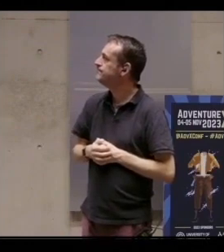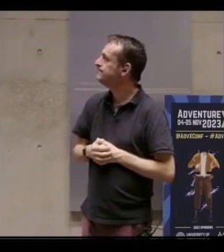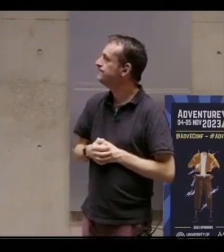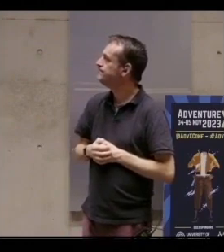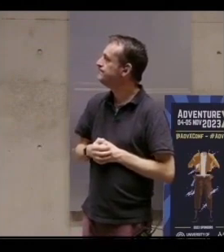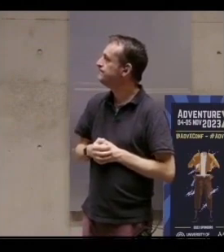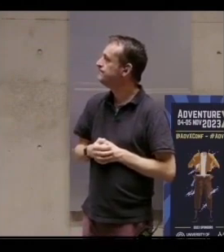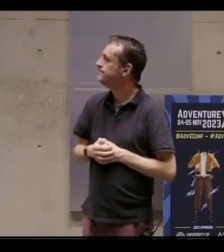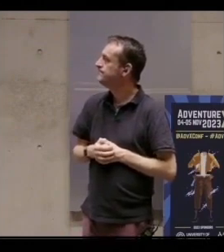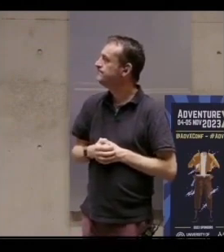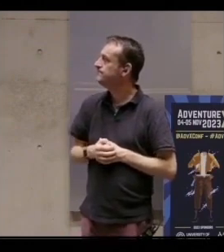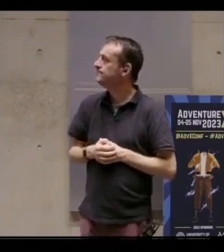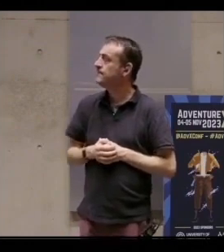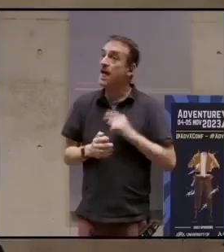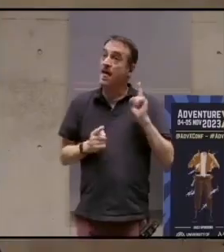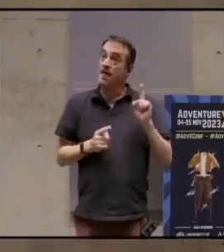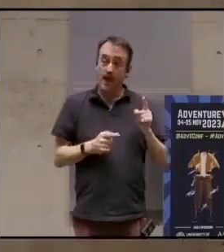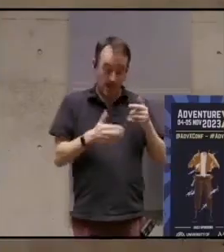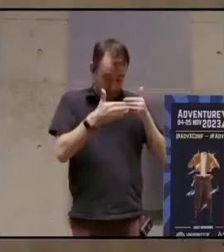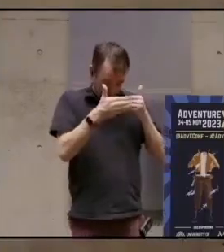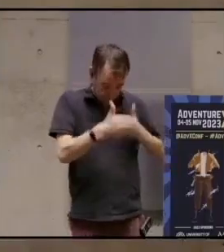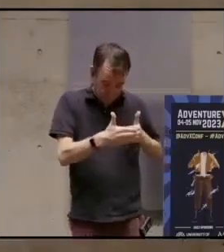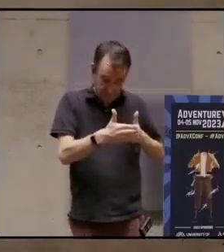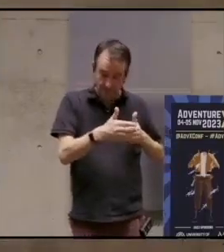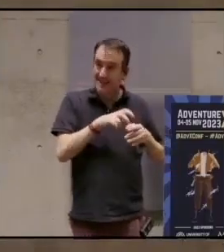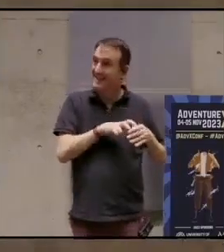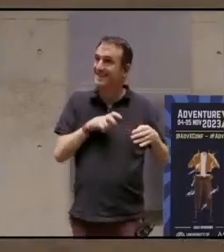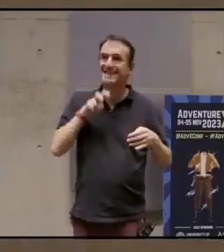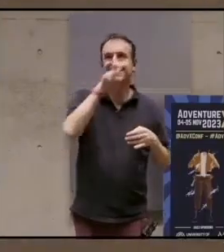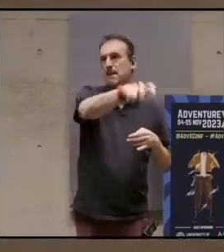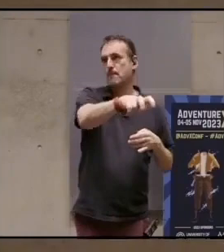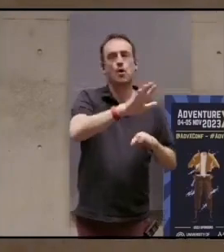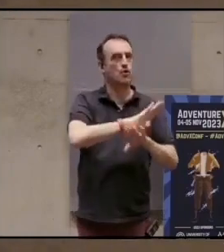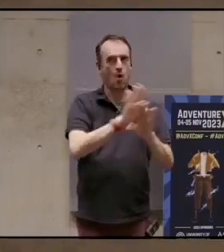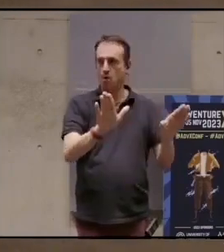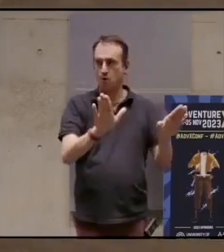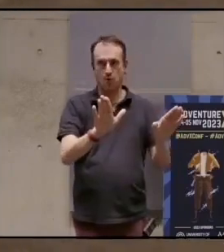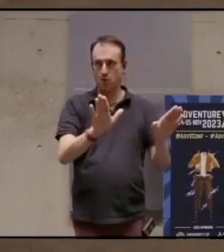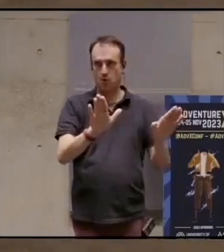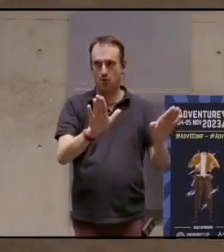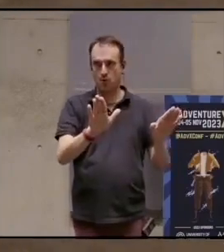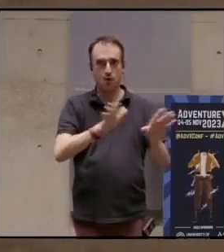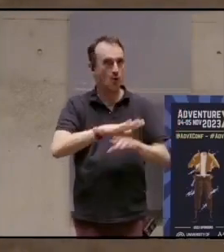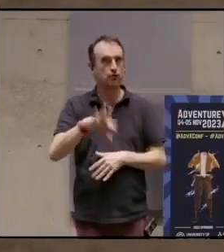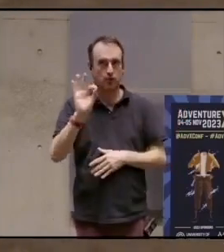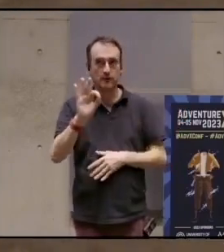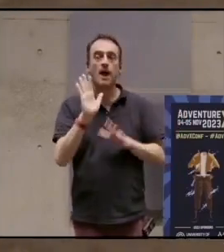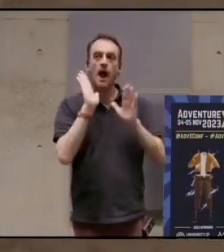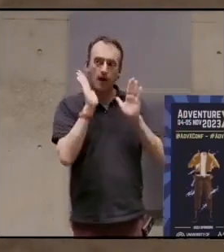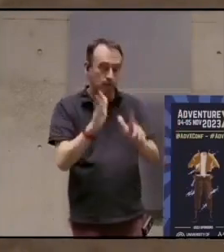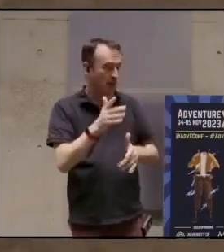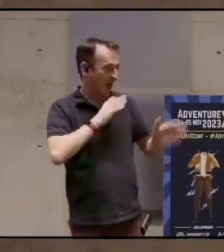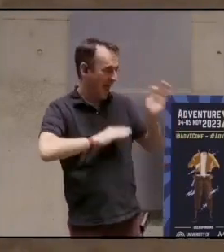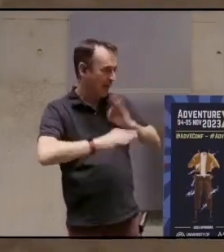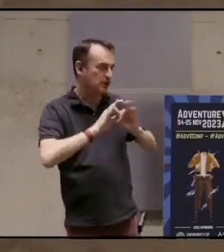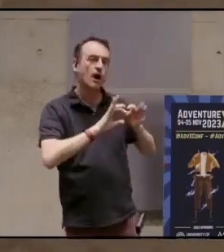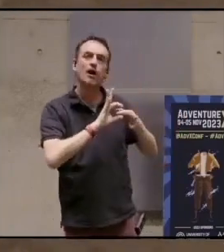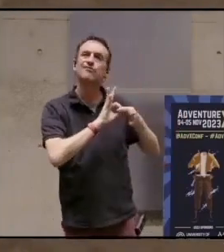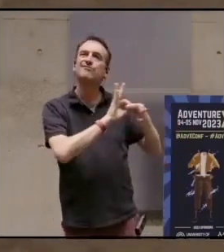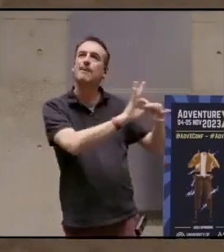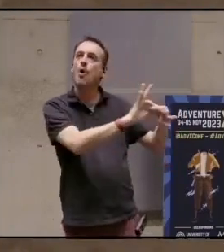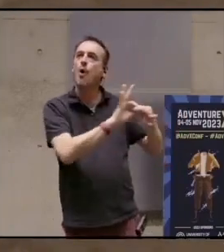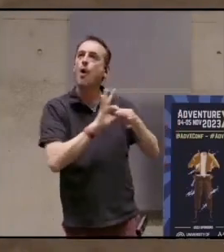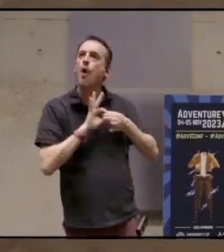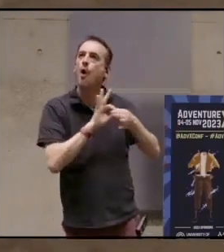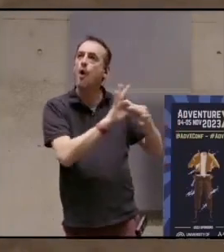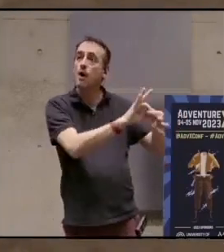Do not skip that step. It is not optional. It is really important to be able to build a rapport with an actor. It sometimes feels like it's cutting